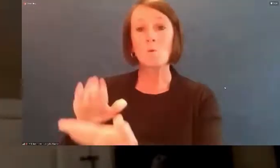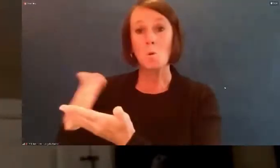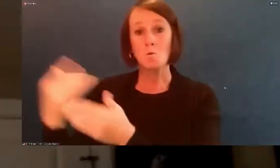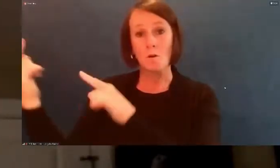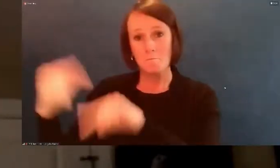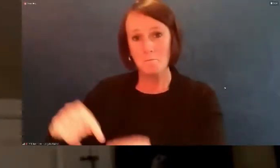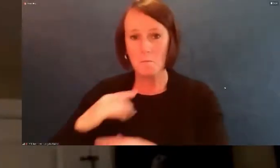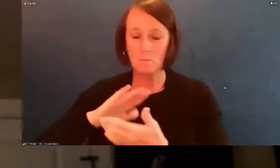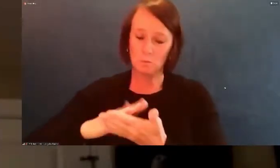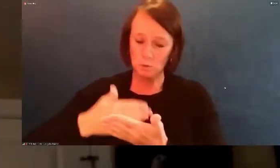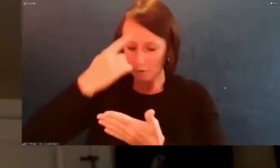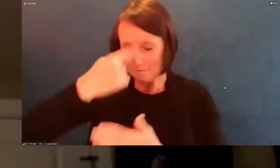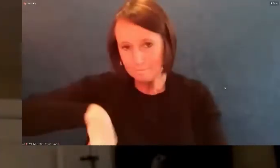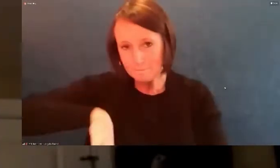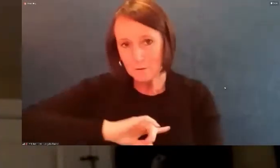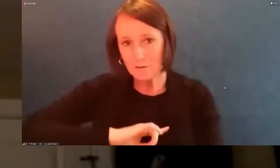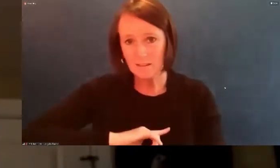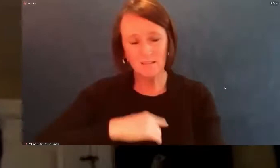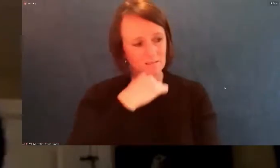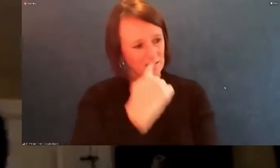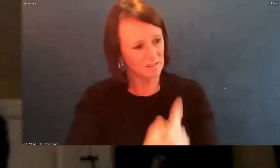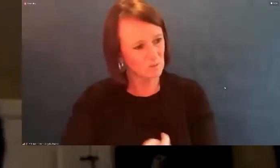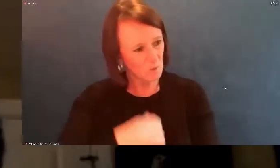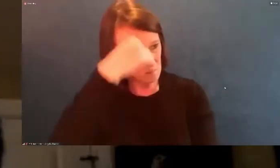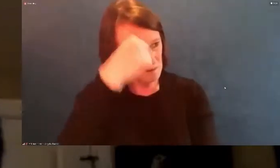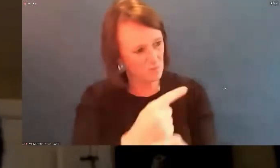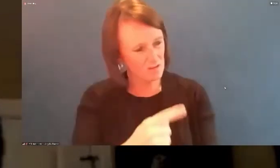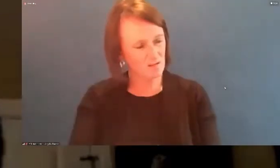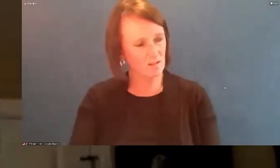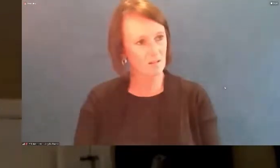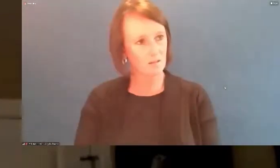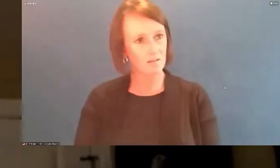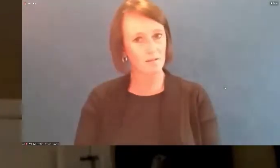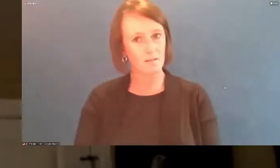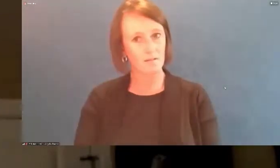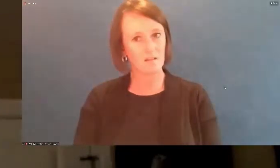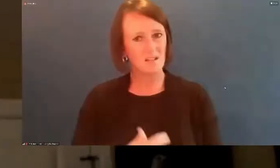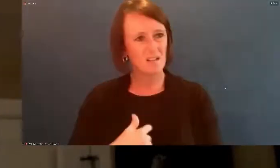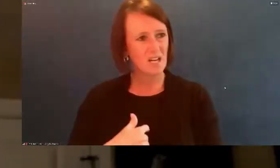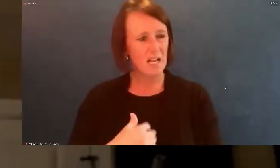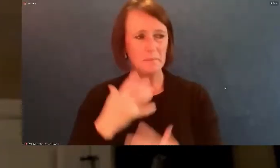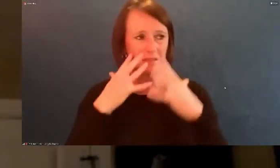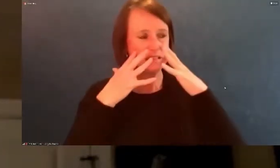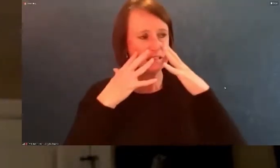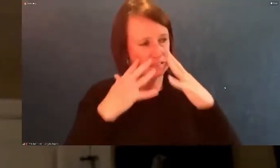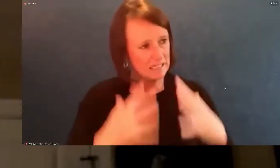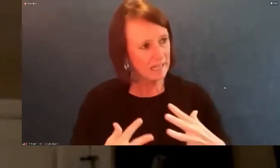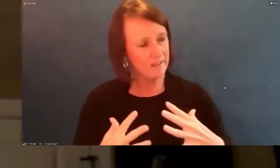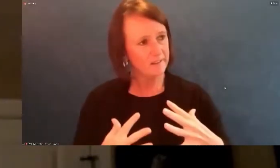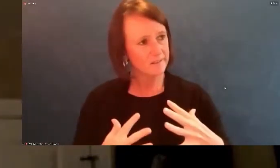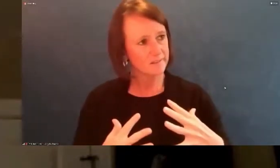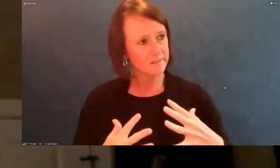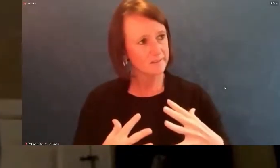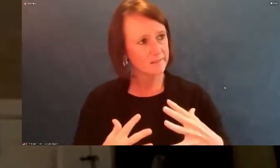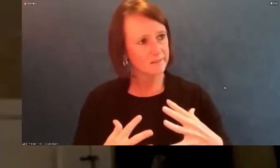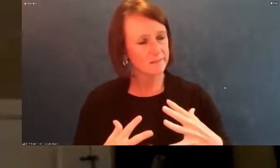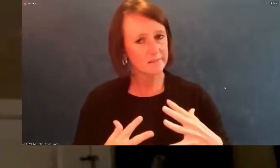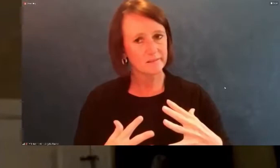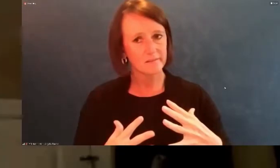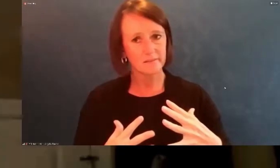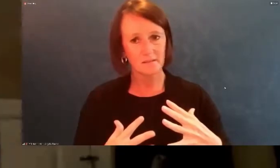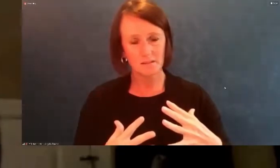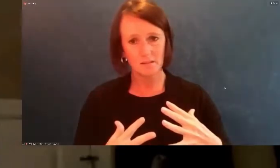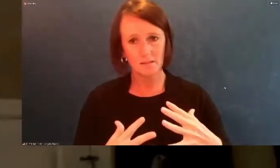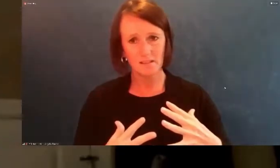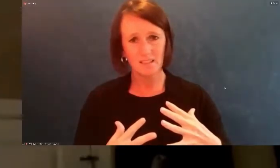brother. And I said to my brother, you know, Raj, I'm really sad that Dougie Webb,